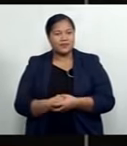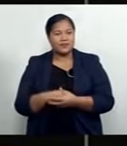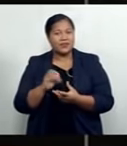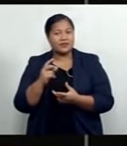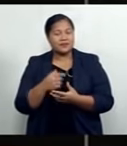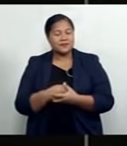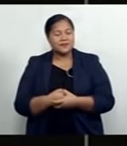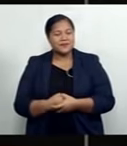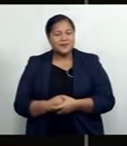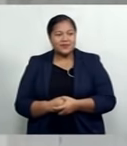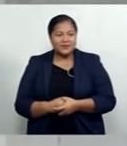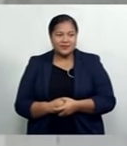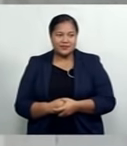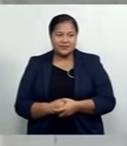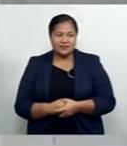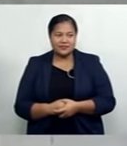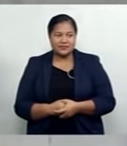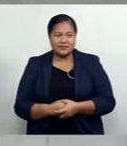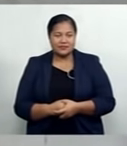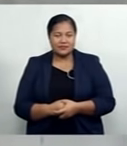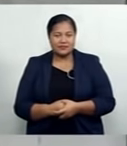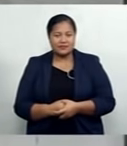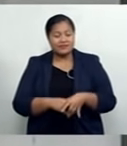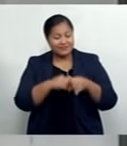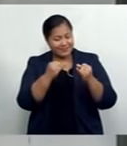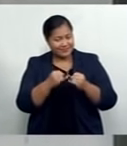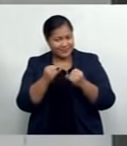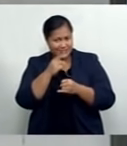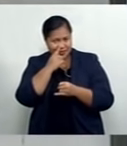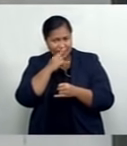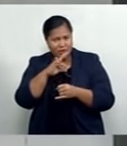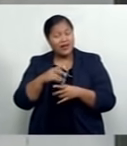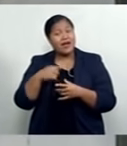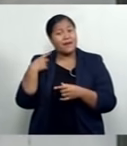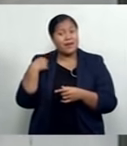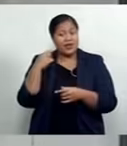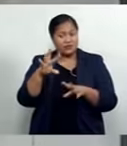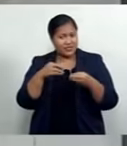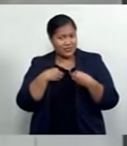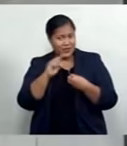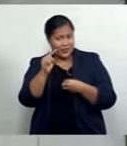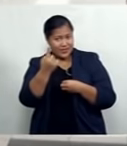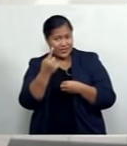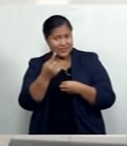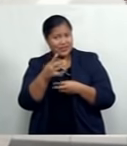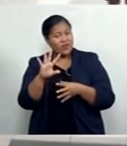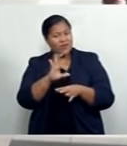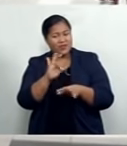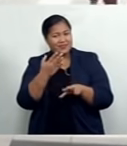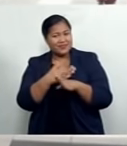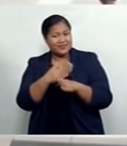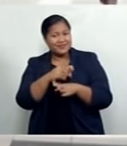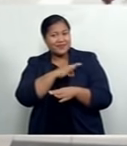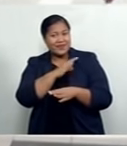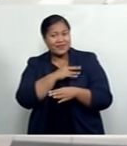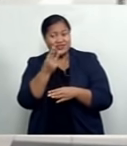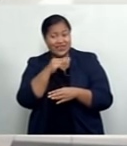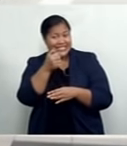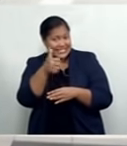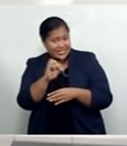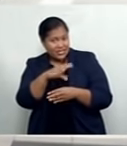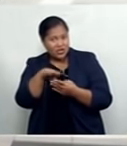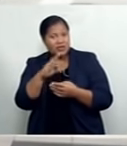Ritika Pratap has more. Individuals who applied and received the first round of unemployment benefit will need